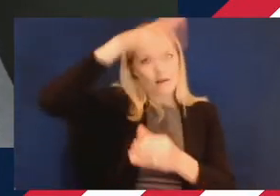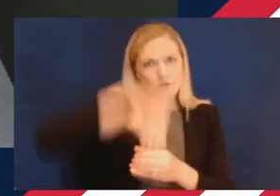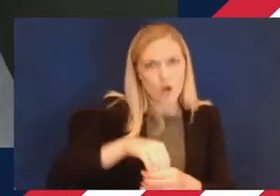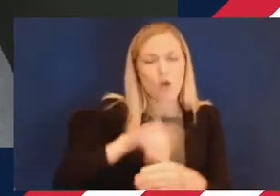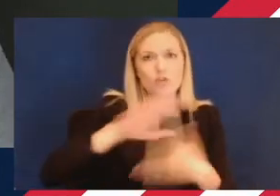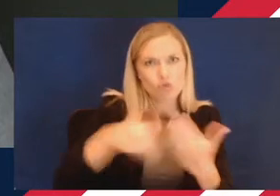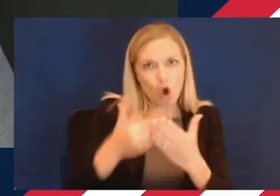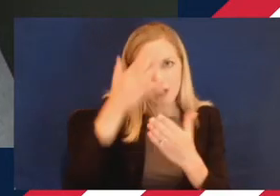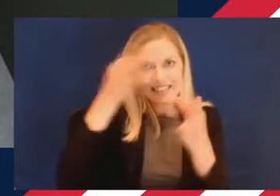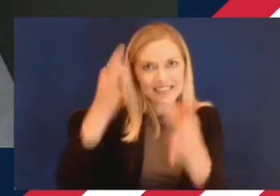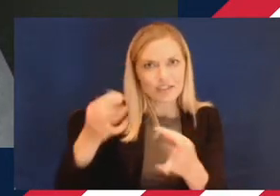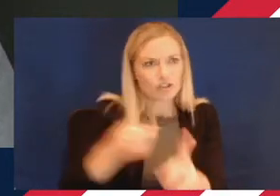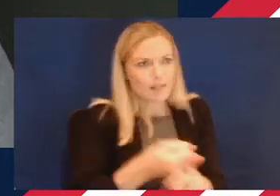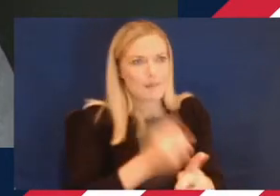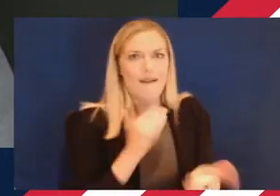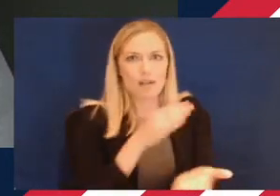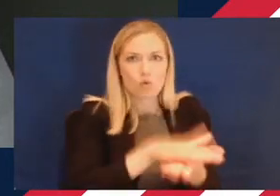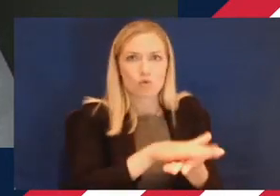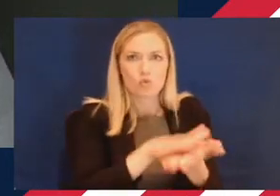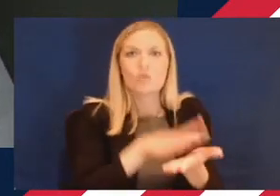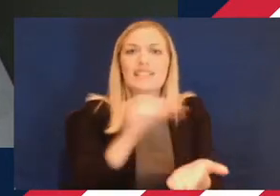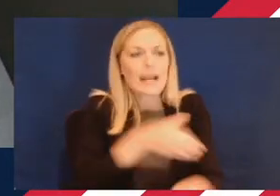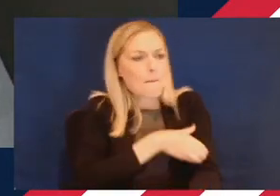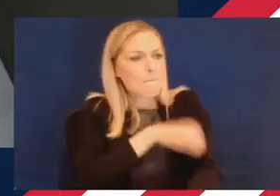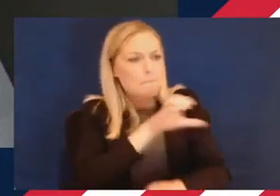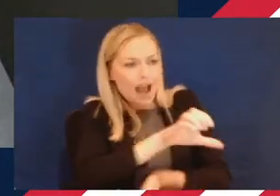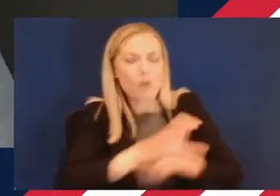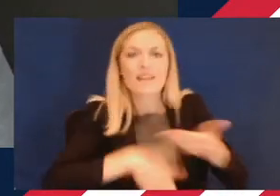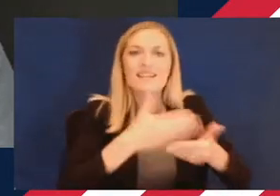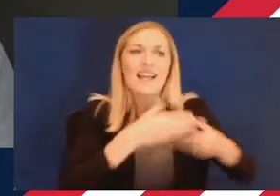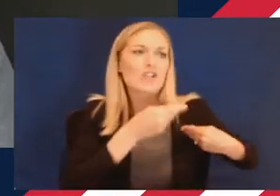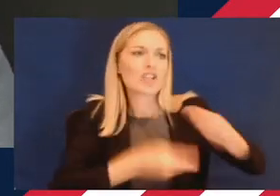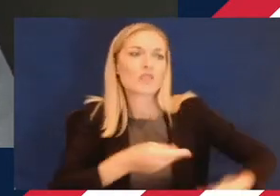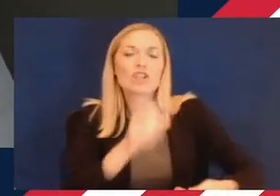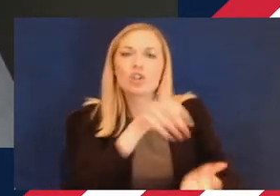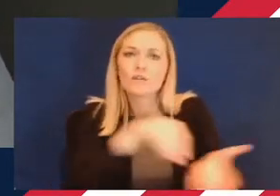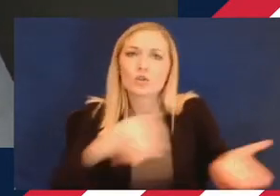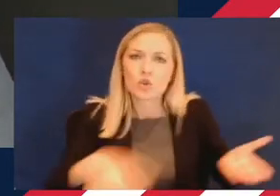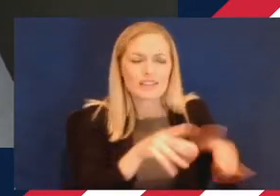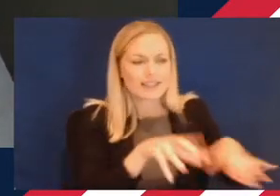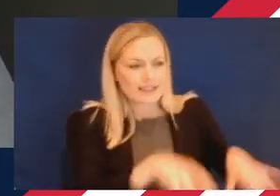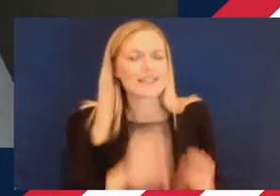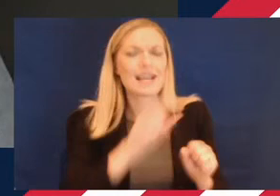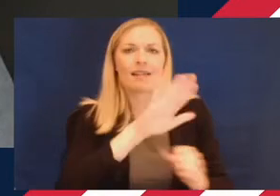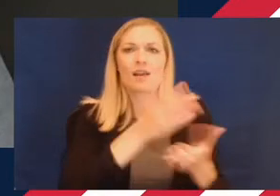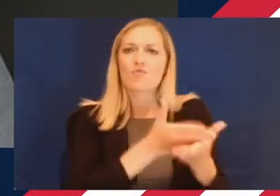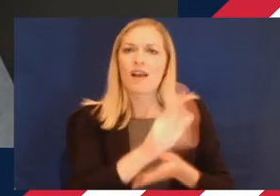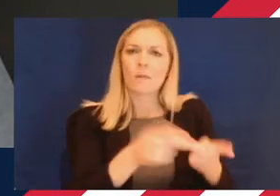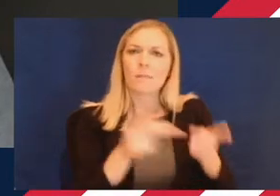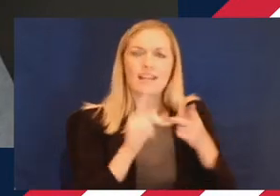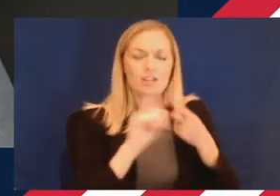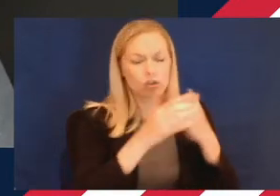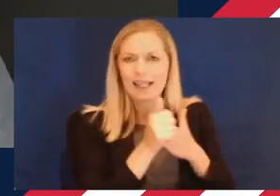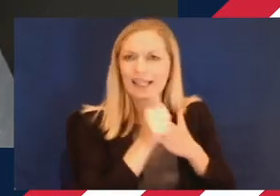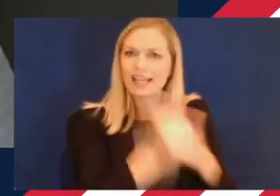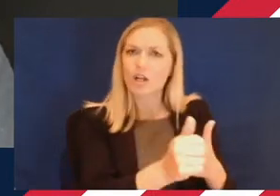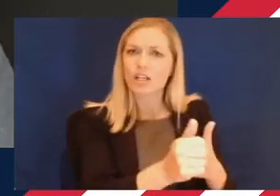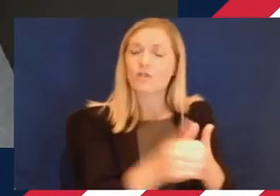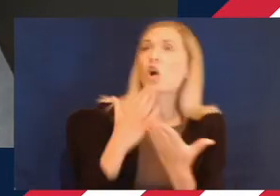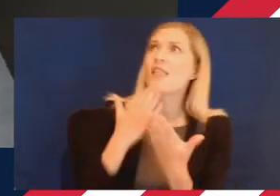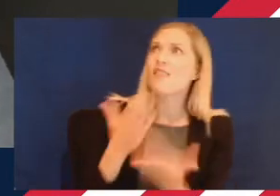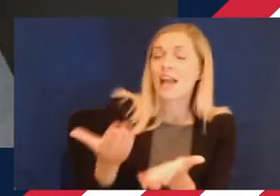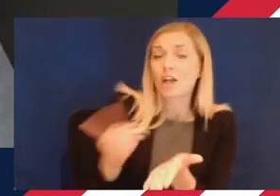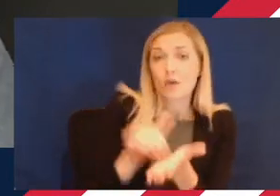in empowering the next generations of students to take their rightful place to lead our nation forward. Thank you again, and I appreciate